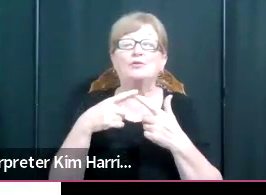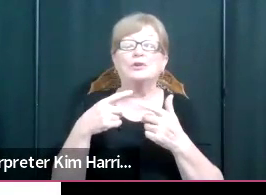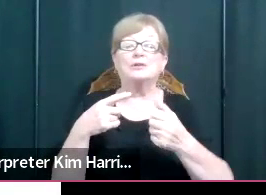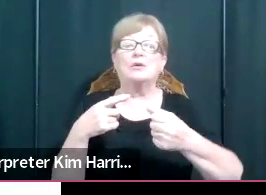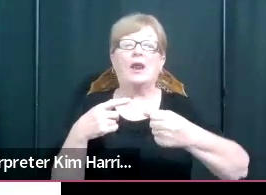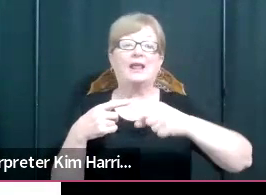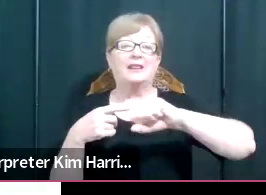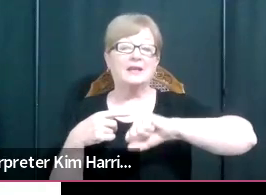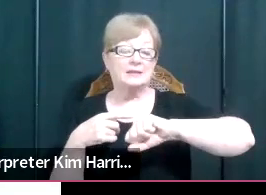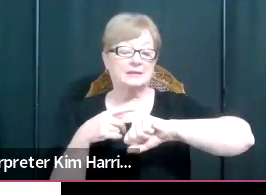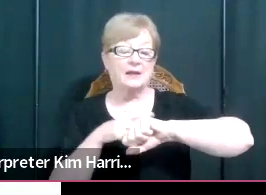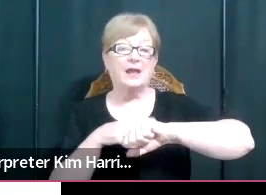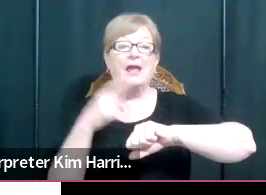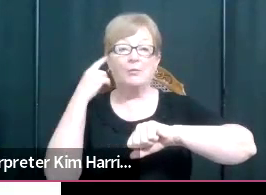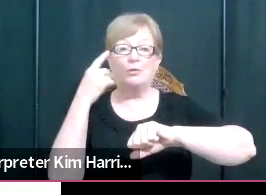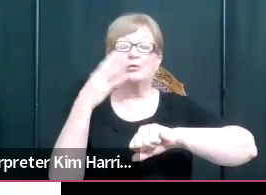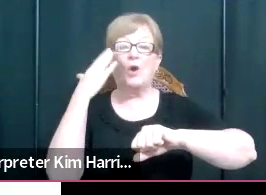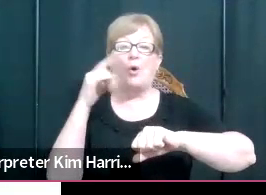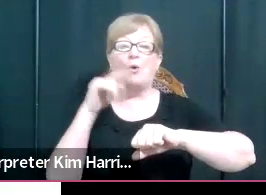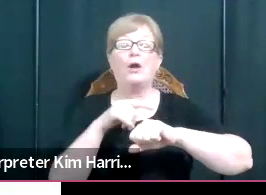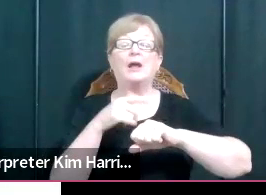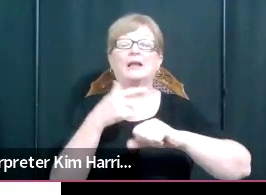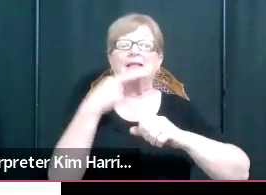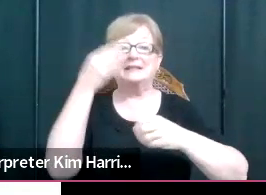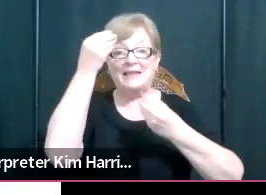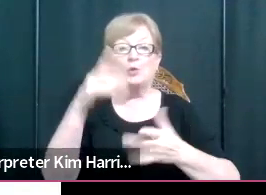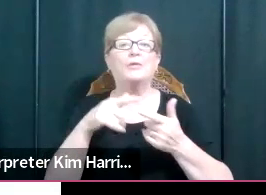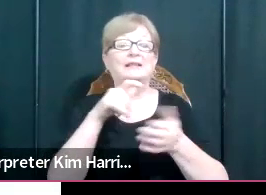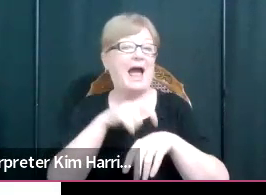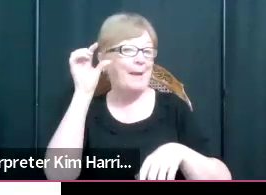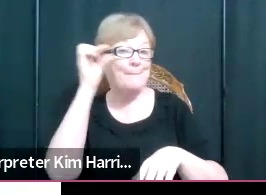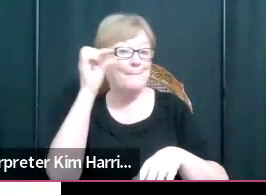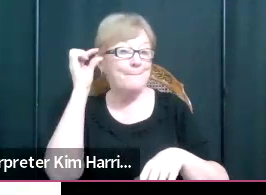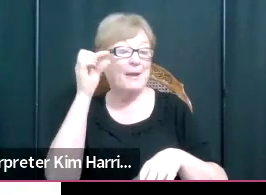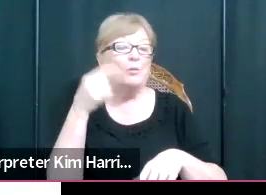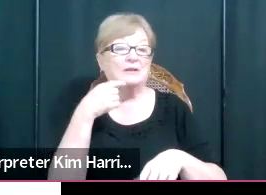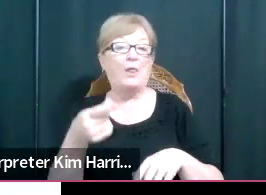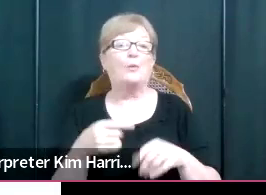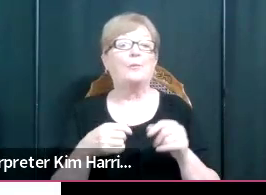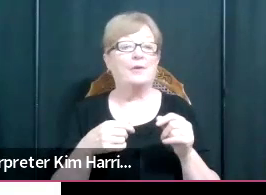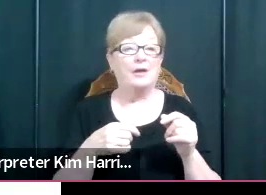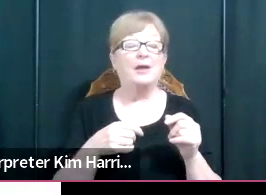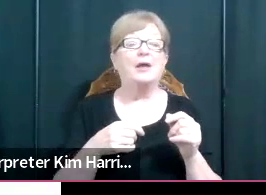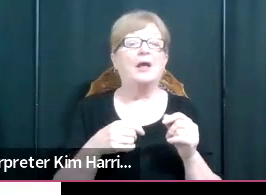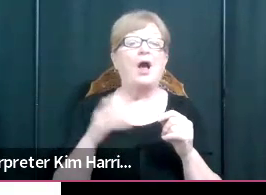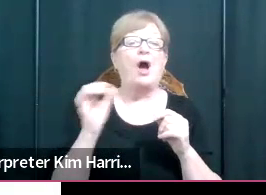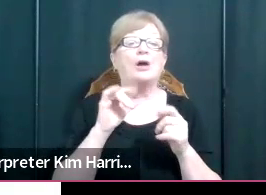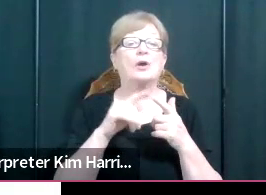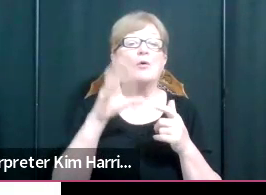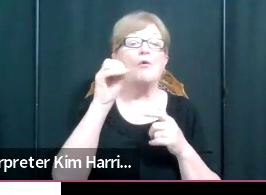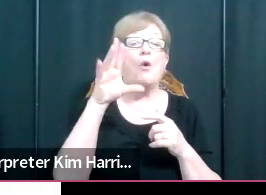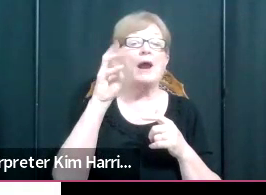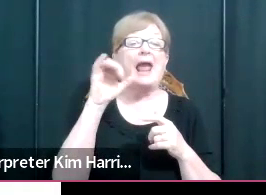it will know that that means that you want to know what time it is. So that will tell you that. we have the Orcam